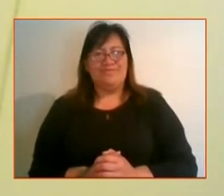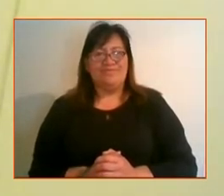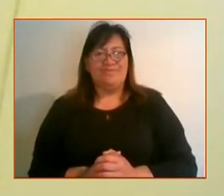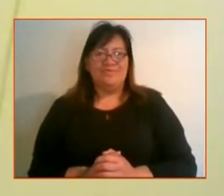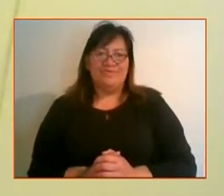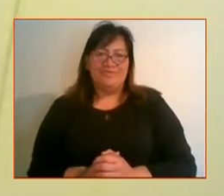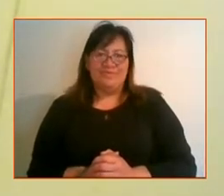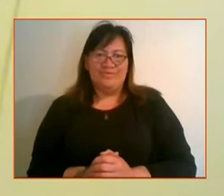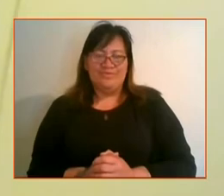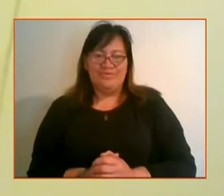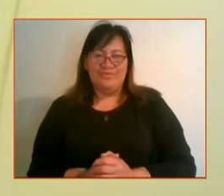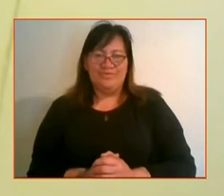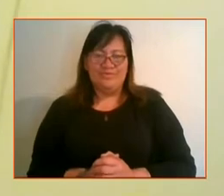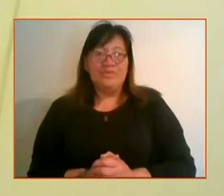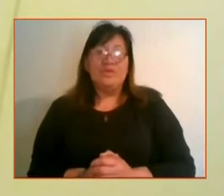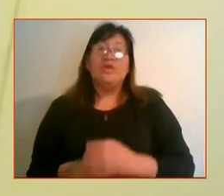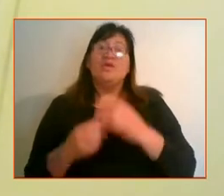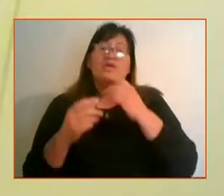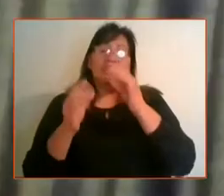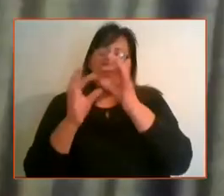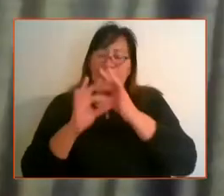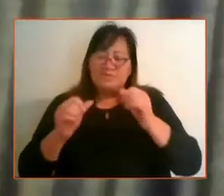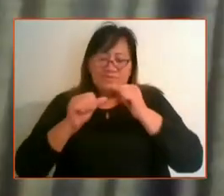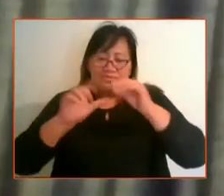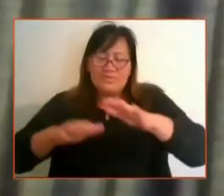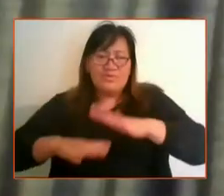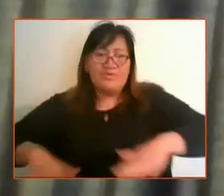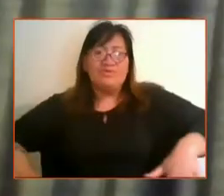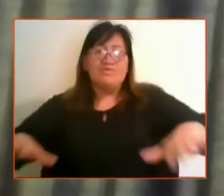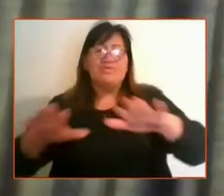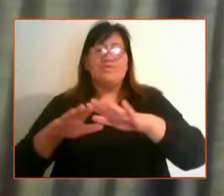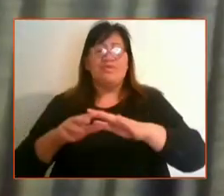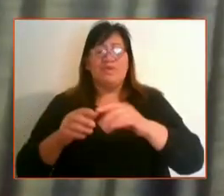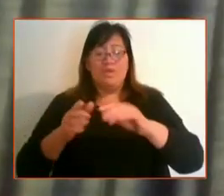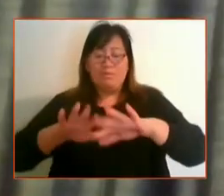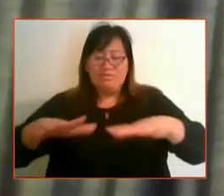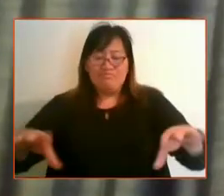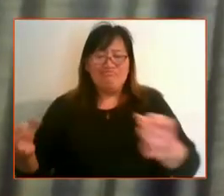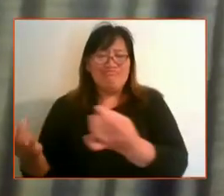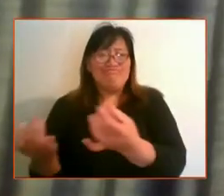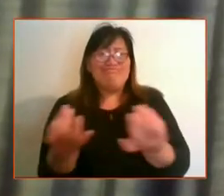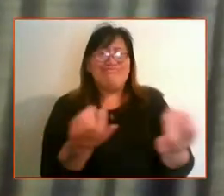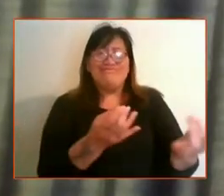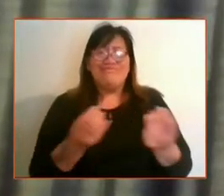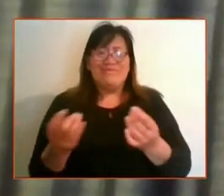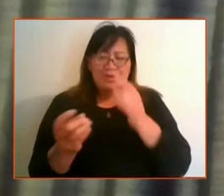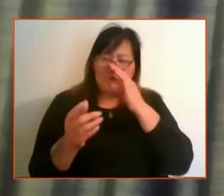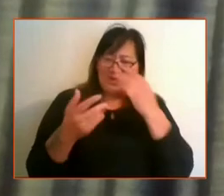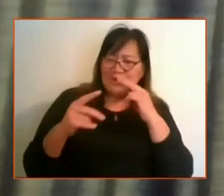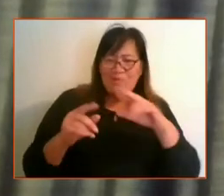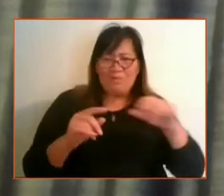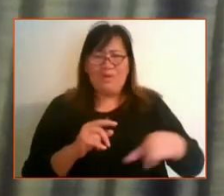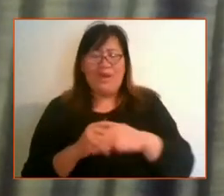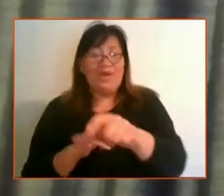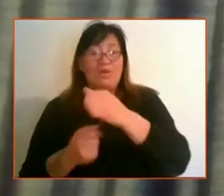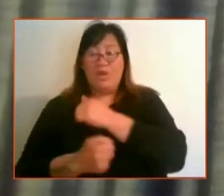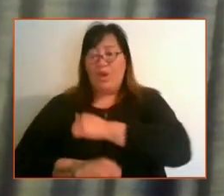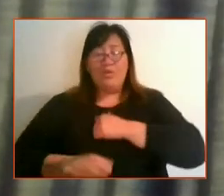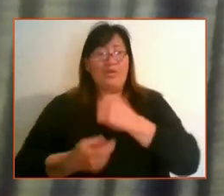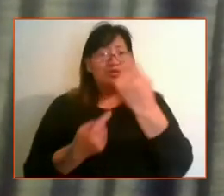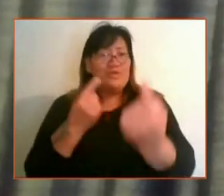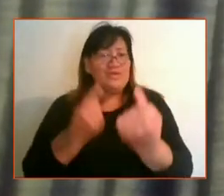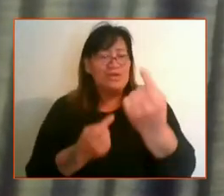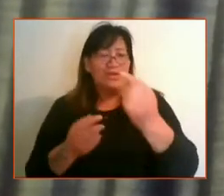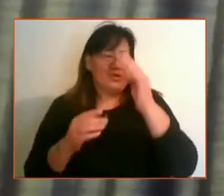Kia ora tō marino, kia whakapapa pauna me tō moana he huarahi mā tātou te pōnei. Aroha atu, aroha mai, tātou ia tātou katoa